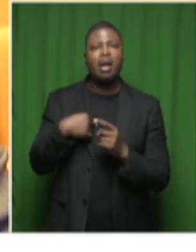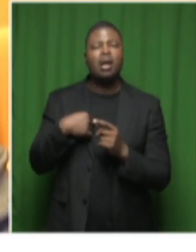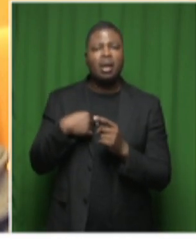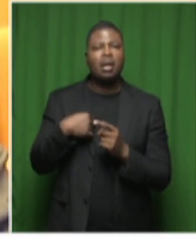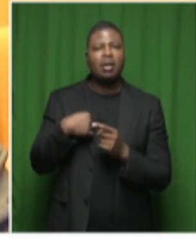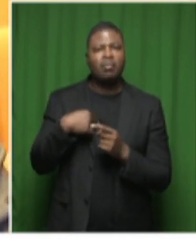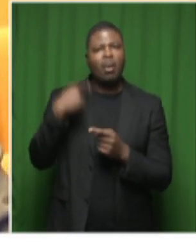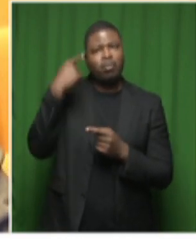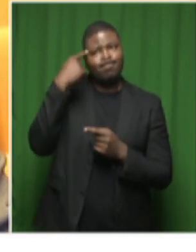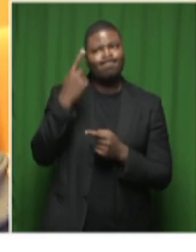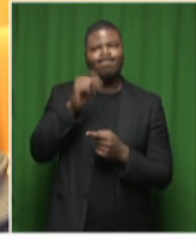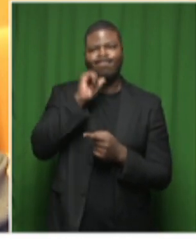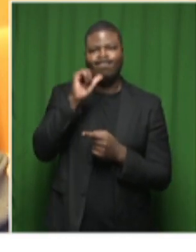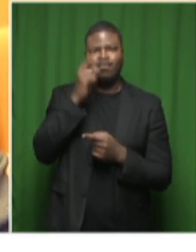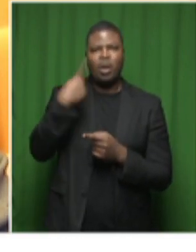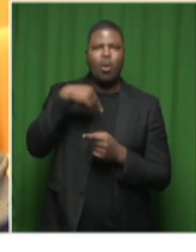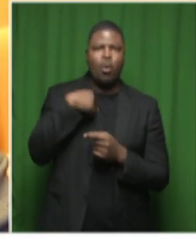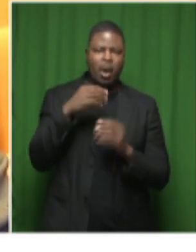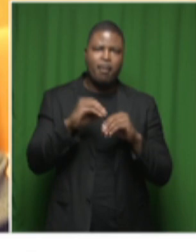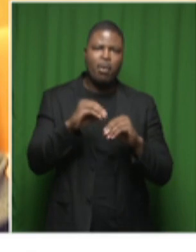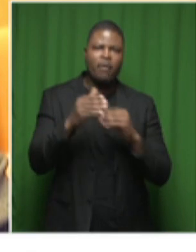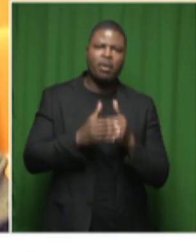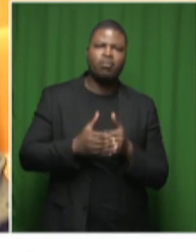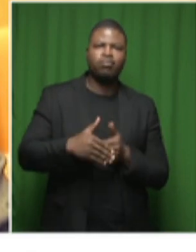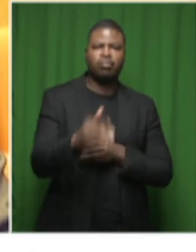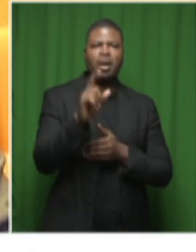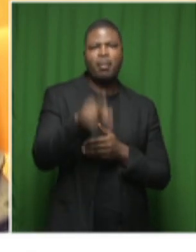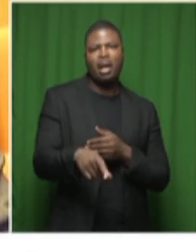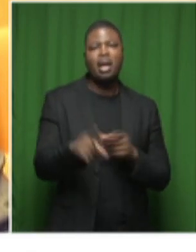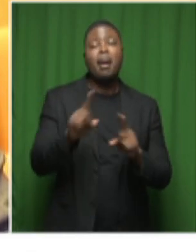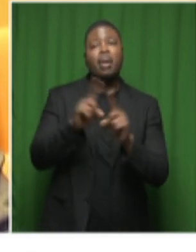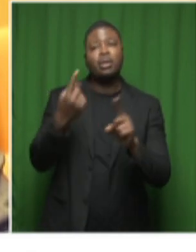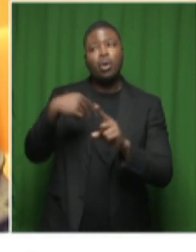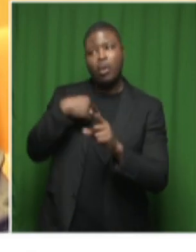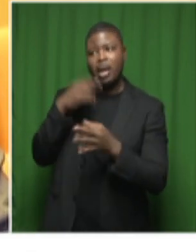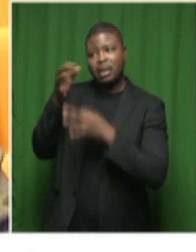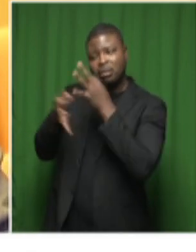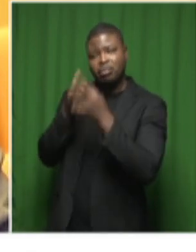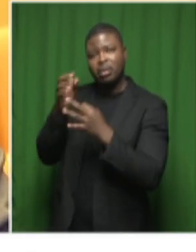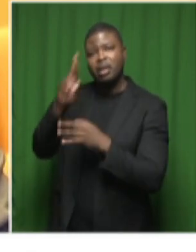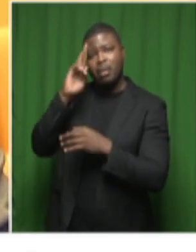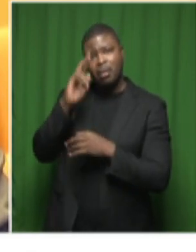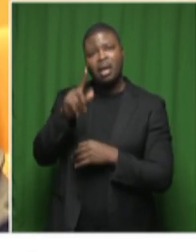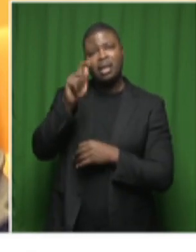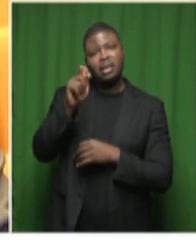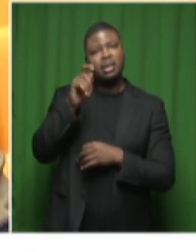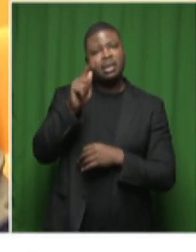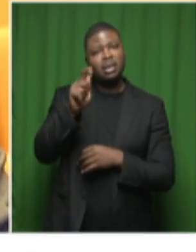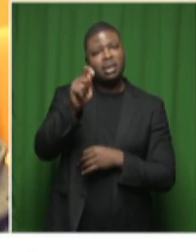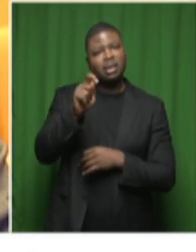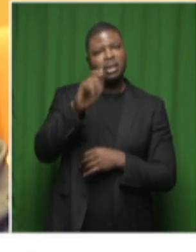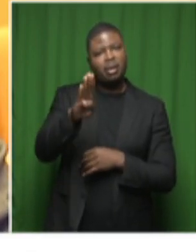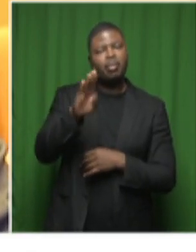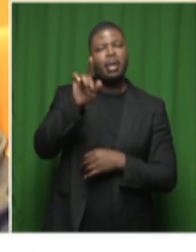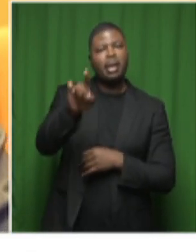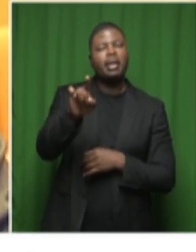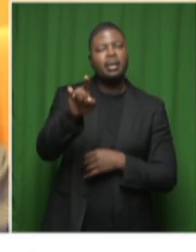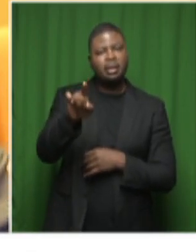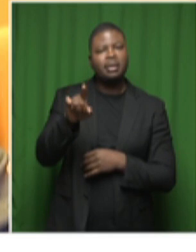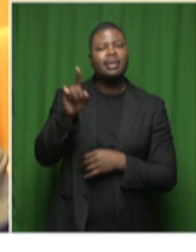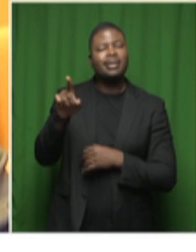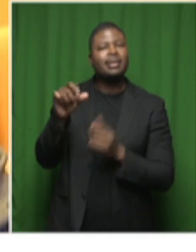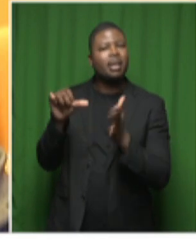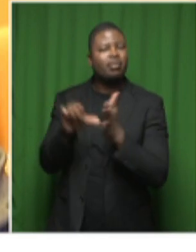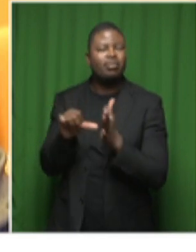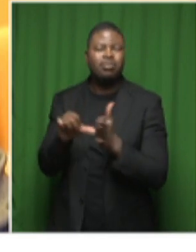and we explained this to them also. TB is, as I've just said, is an